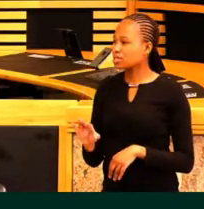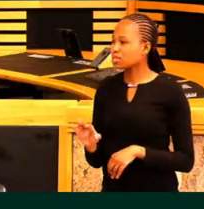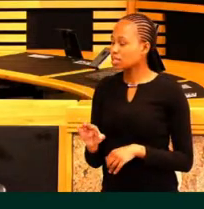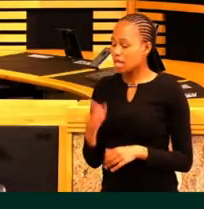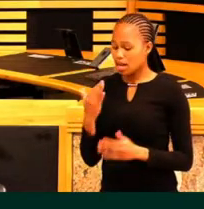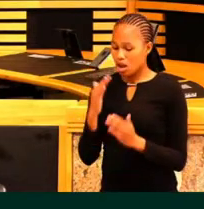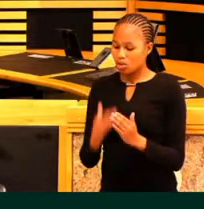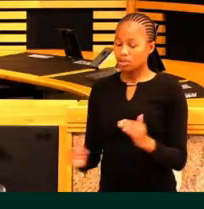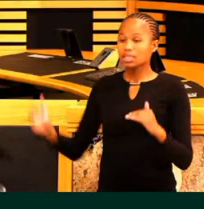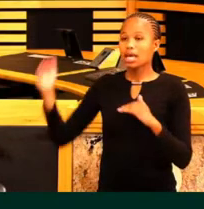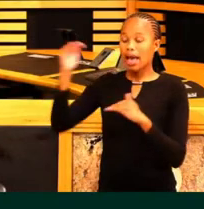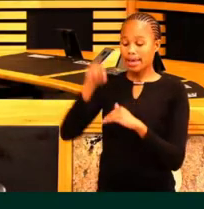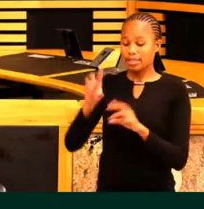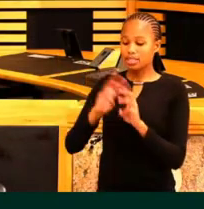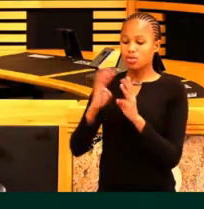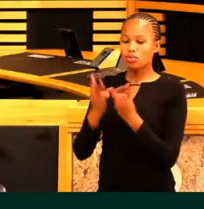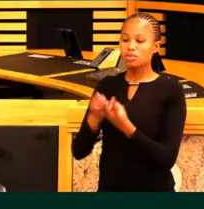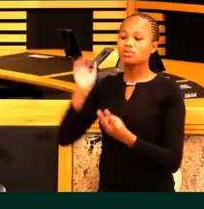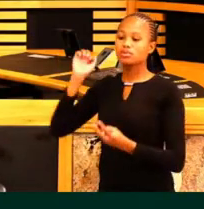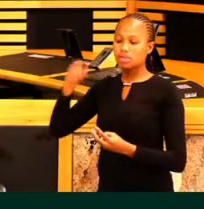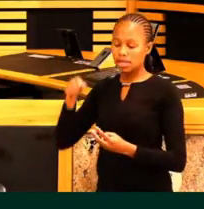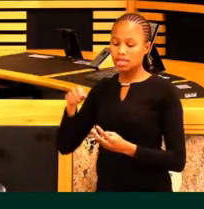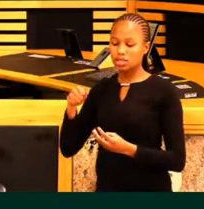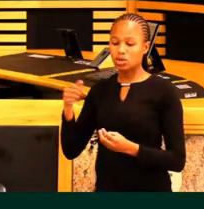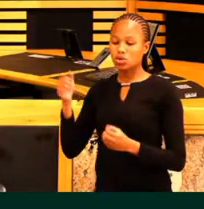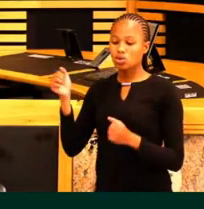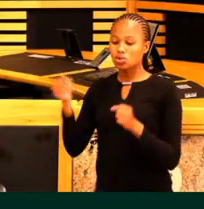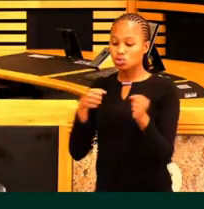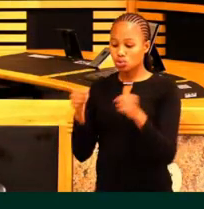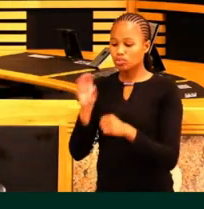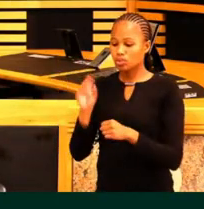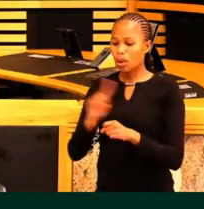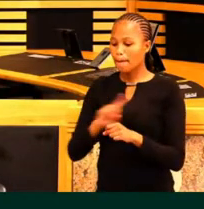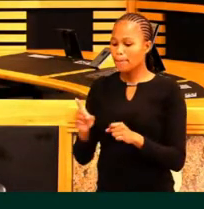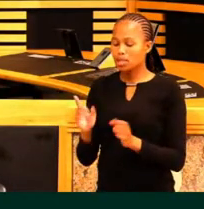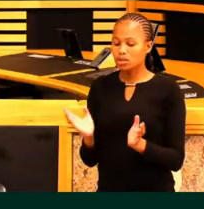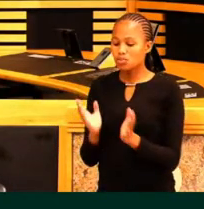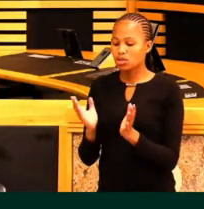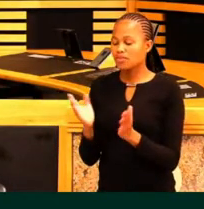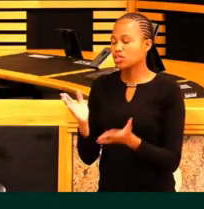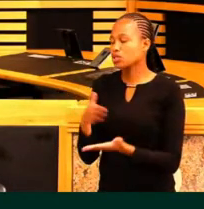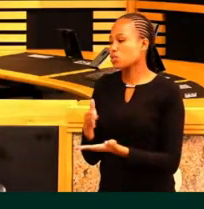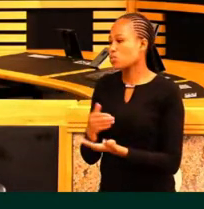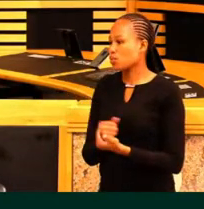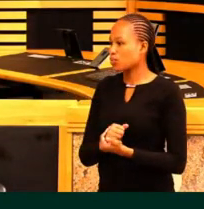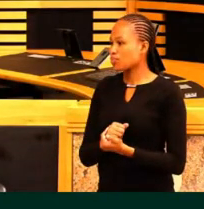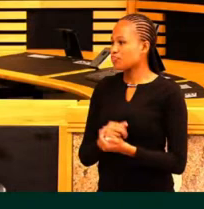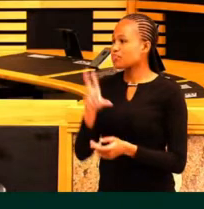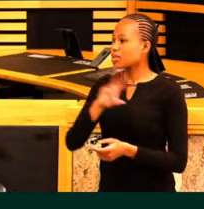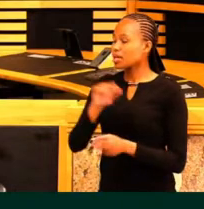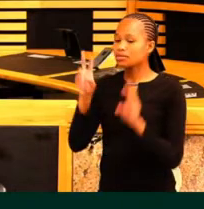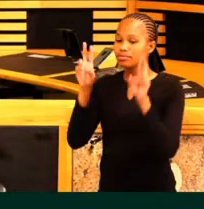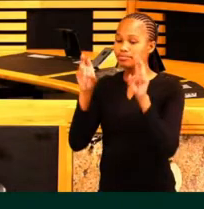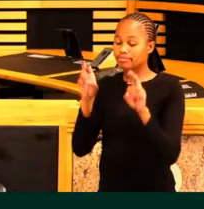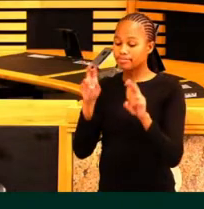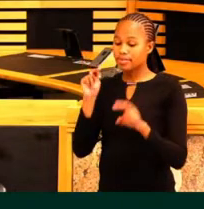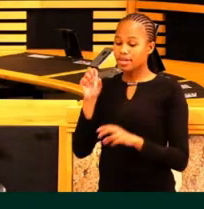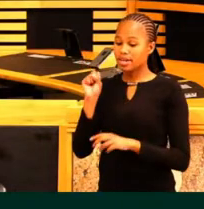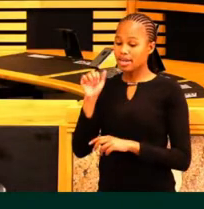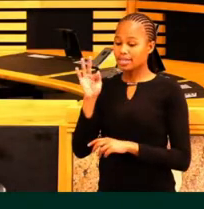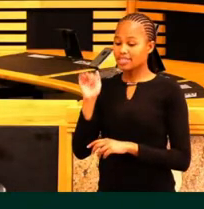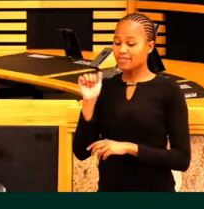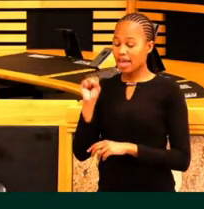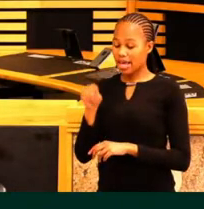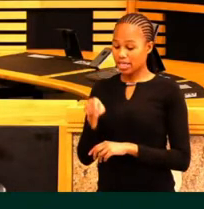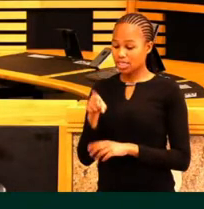the highest in the world yes there are jobs but there is no motivation another pressing issue is that of the NS first cap